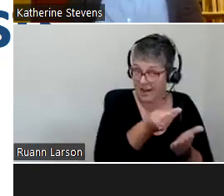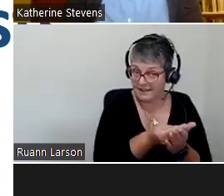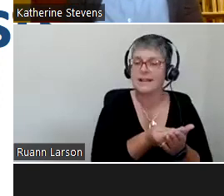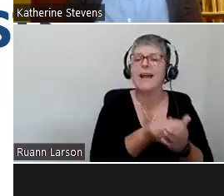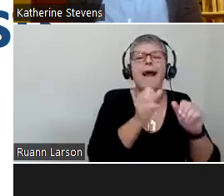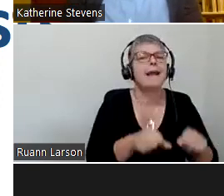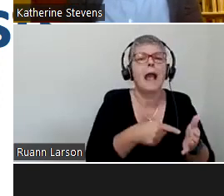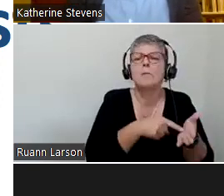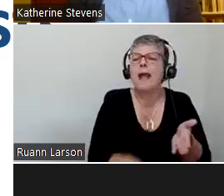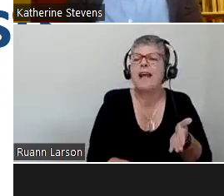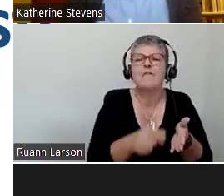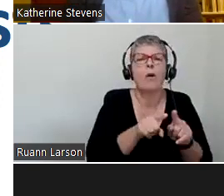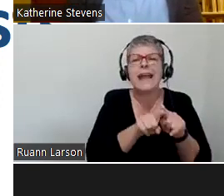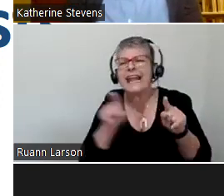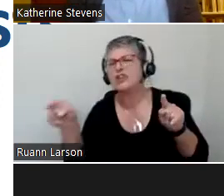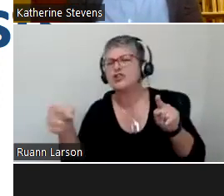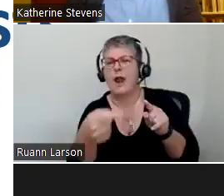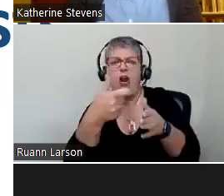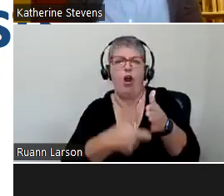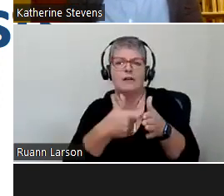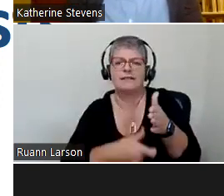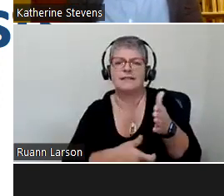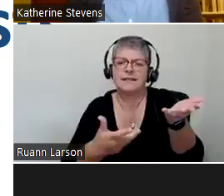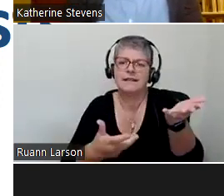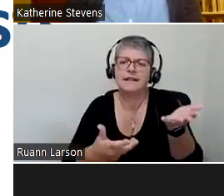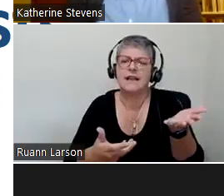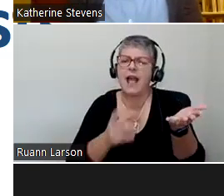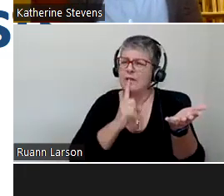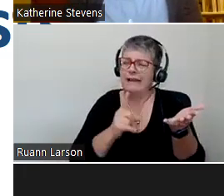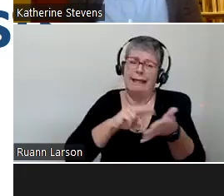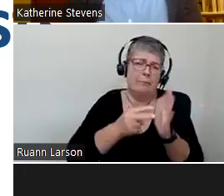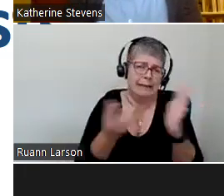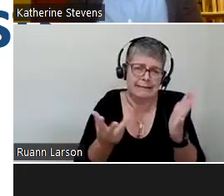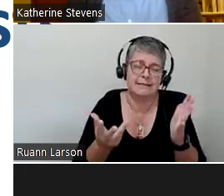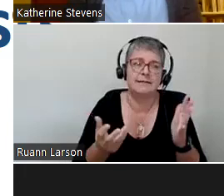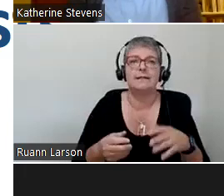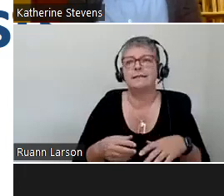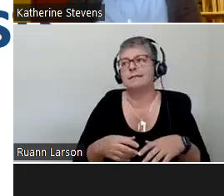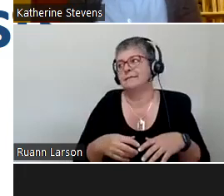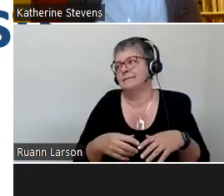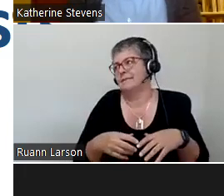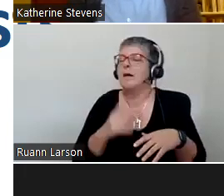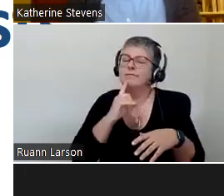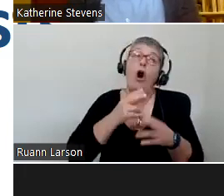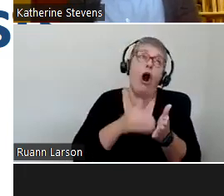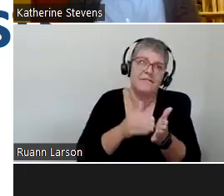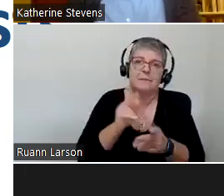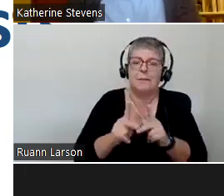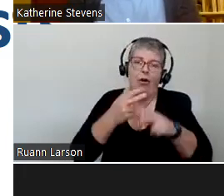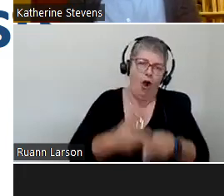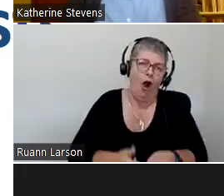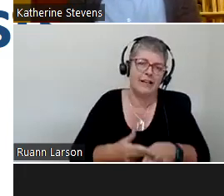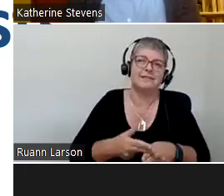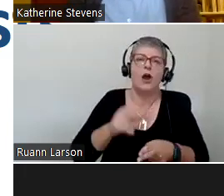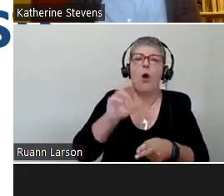of indirect costs. Indirect costs broadly are defined as, are often called overhead or